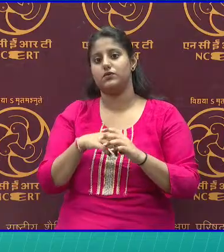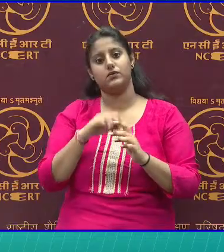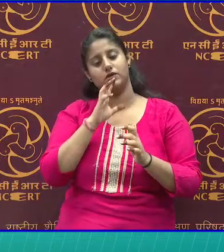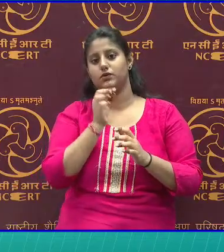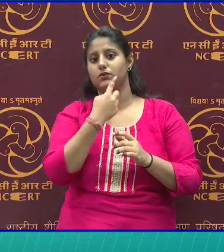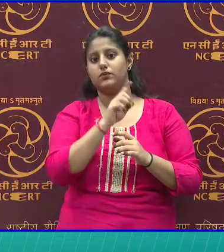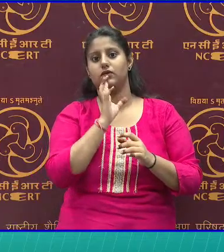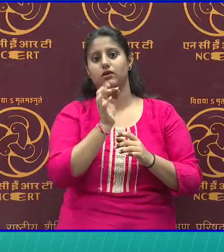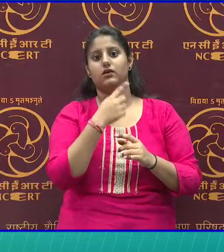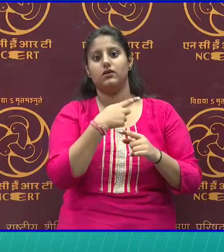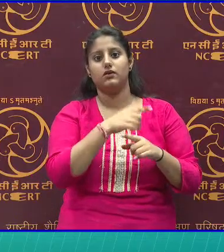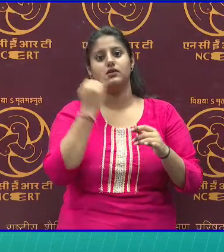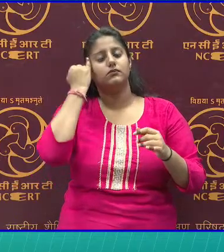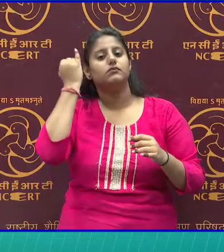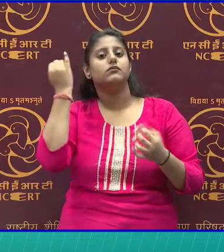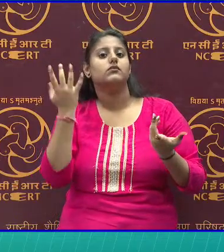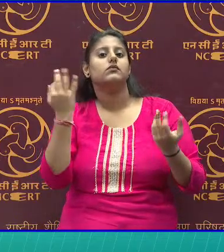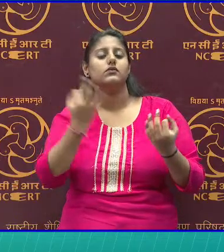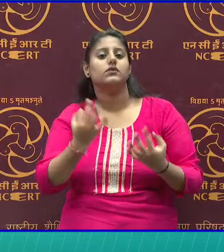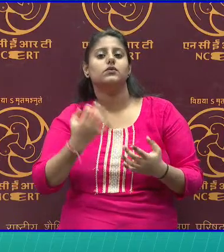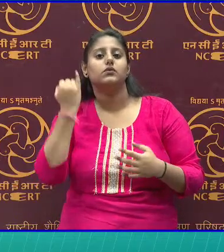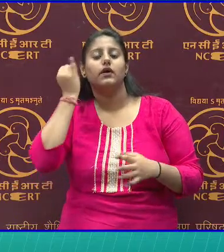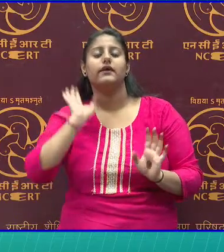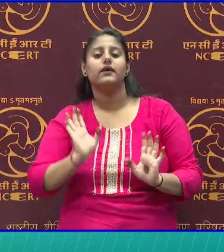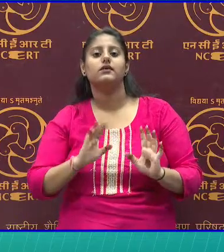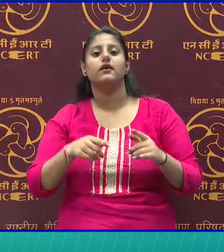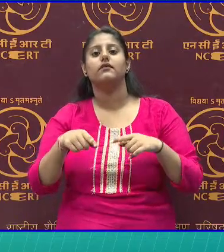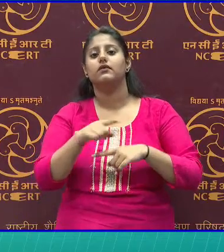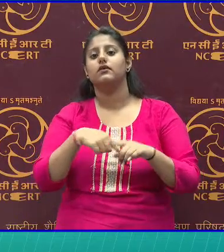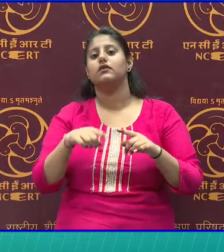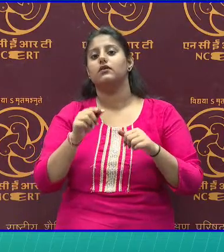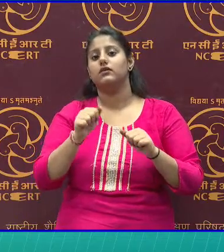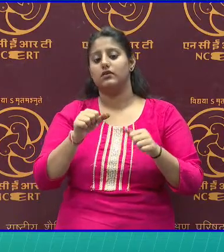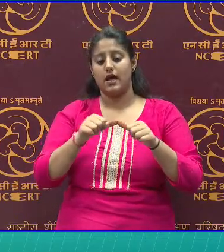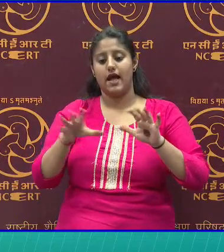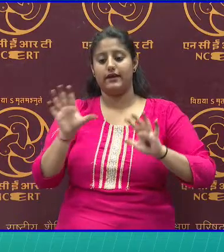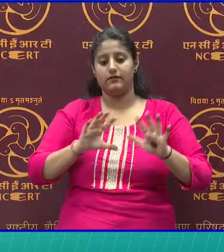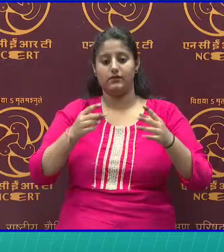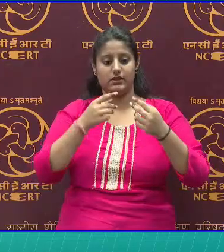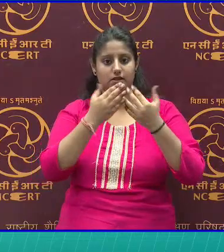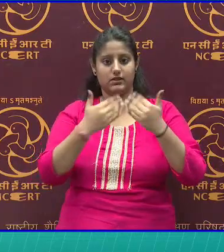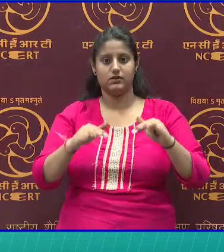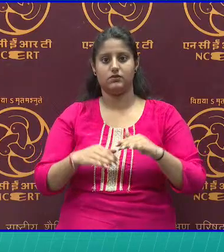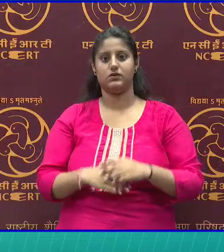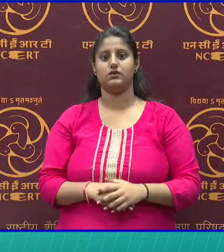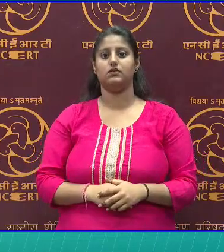sir. Yeah, that was the idea, having this activity for children.